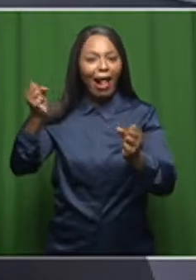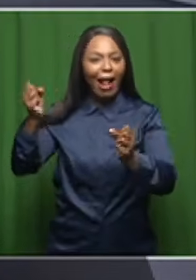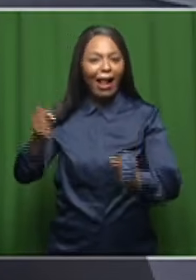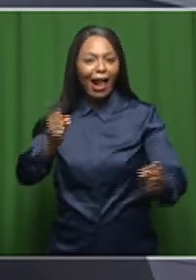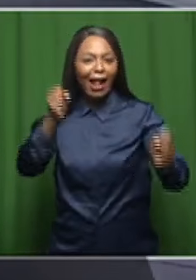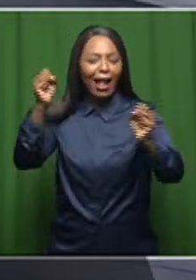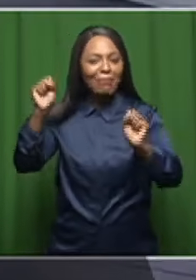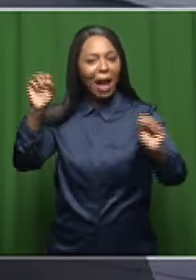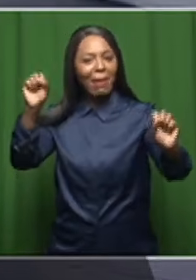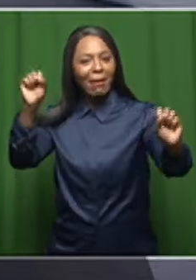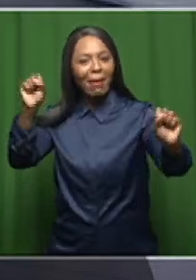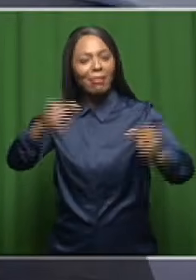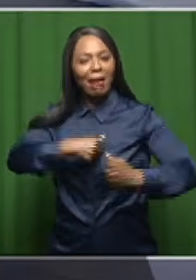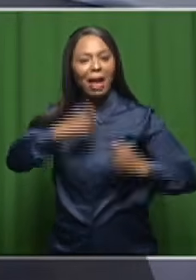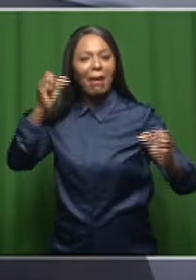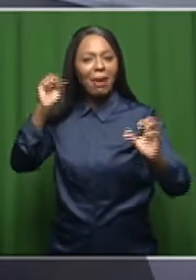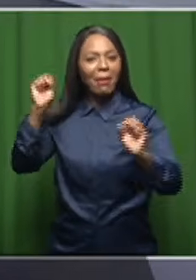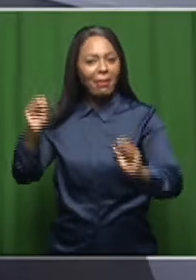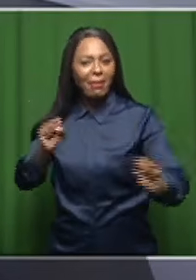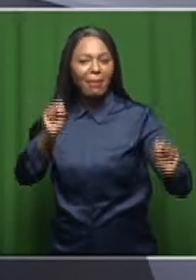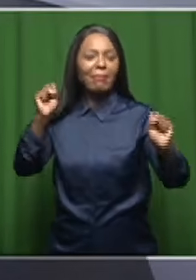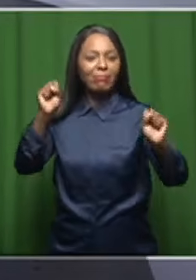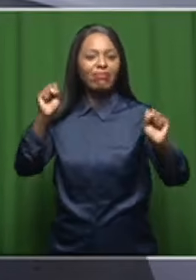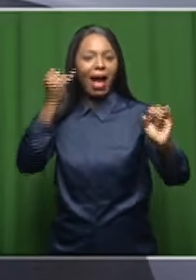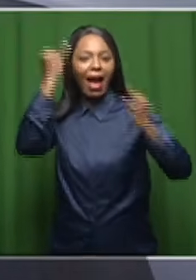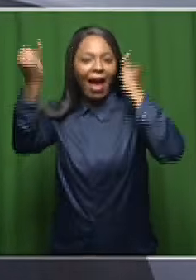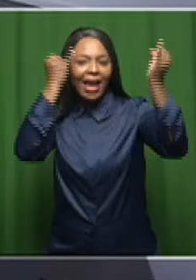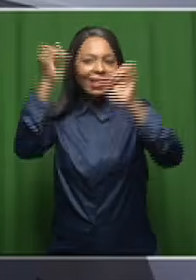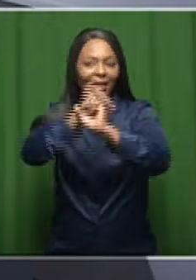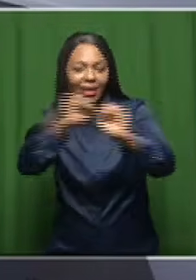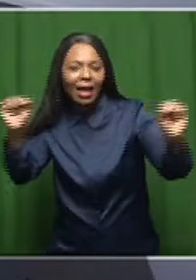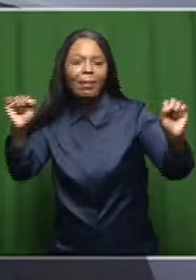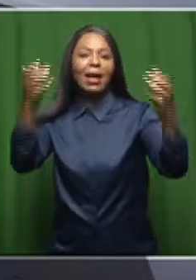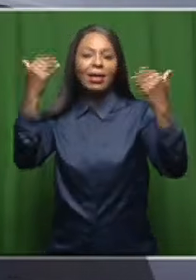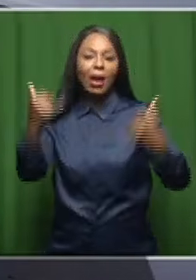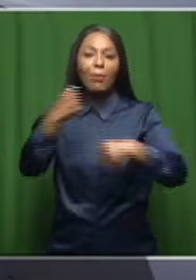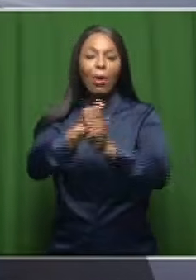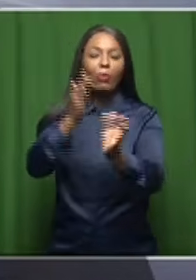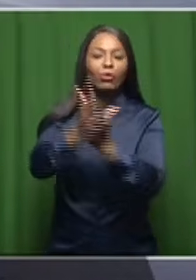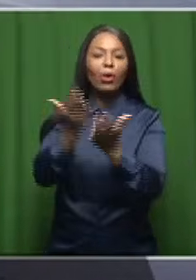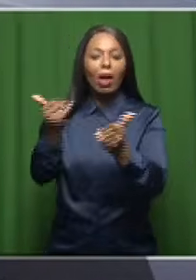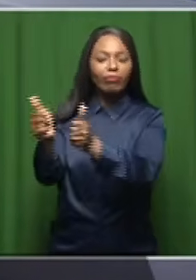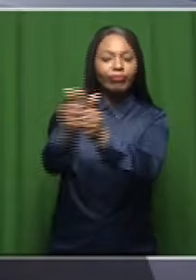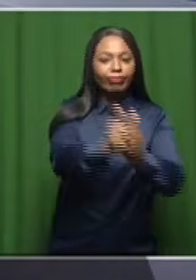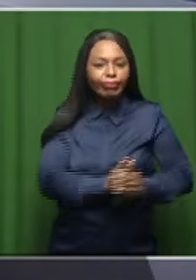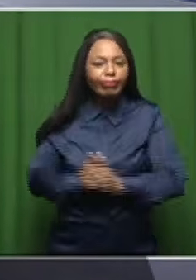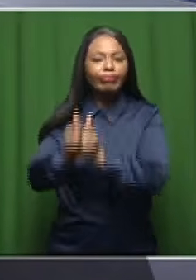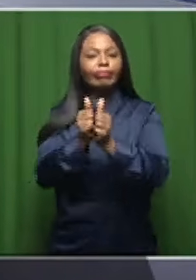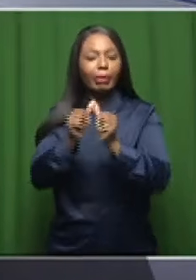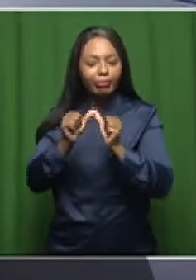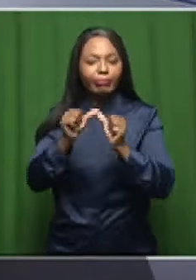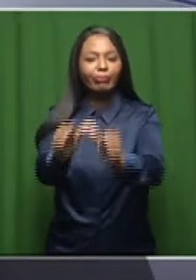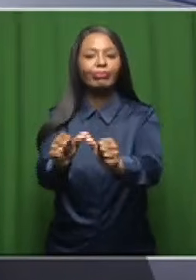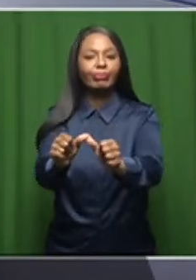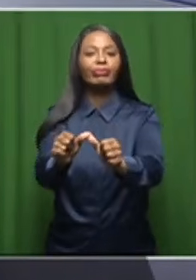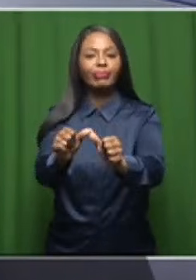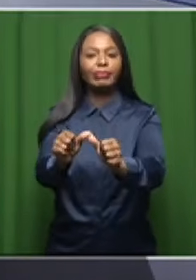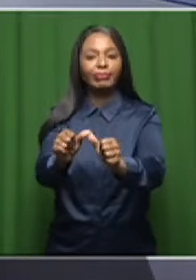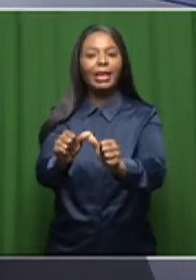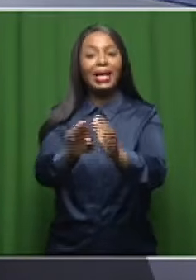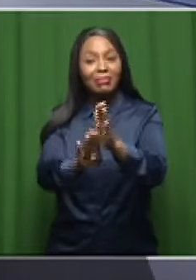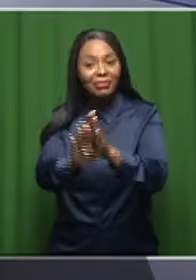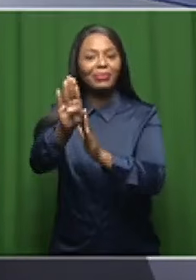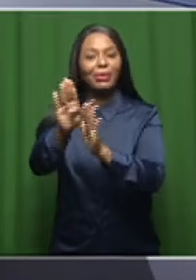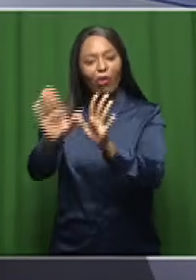saying, let's find a way of making sure that we provide and we expand that platform to the rest of the continent. And